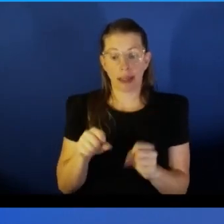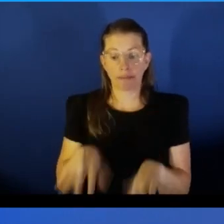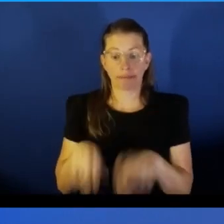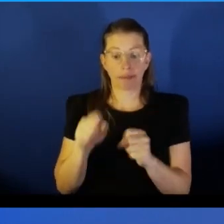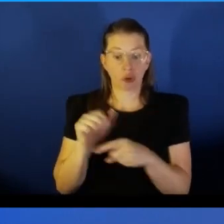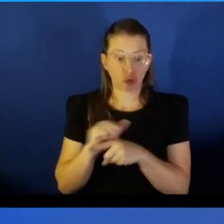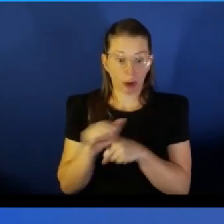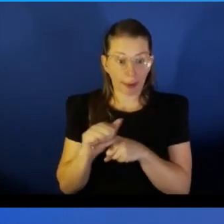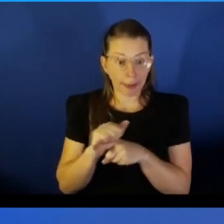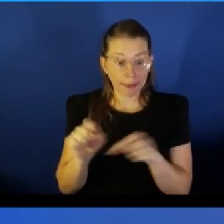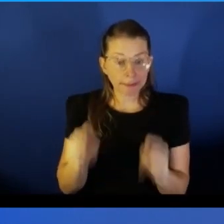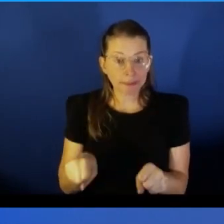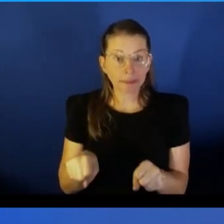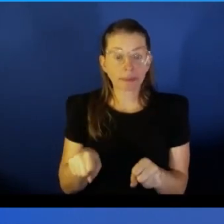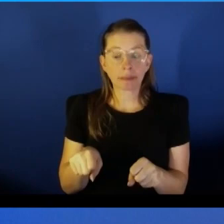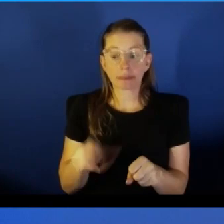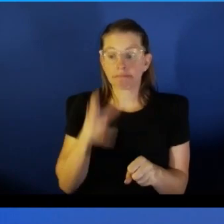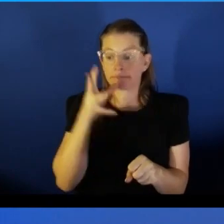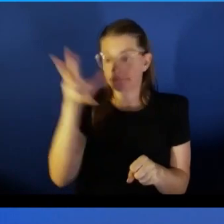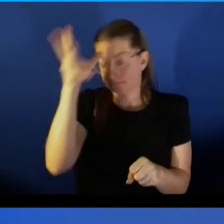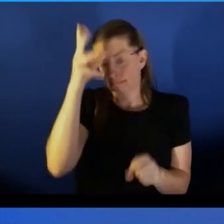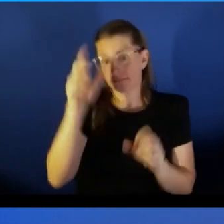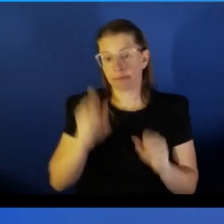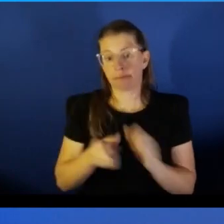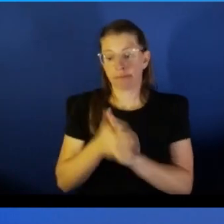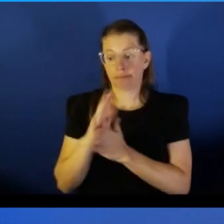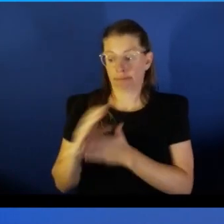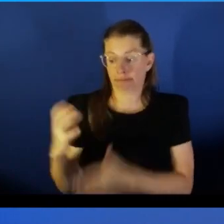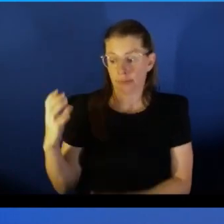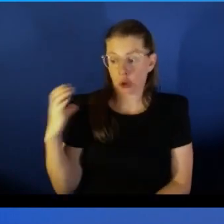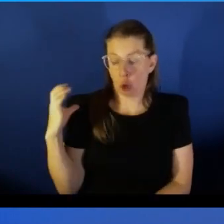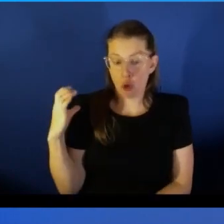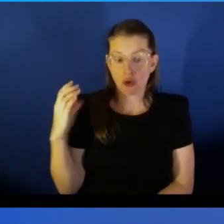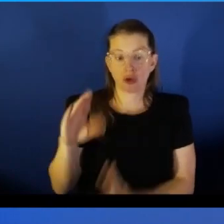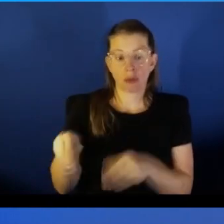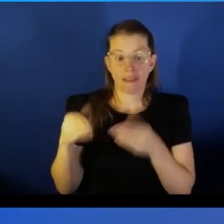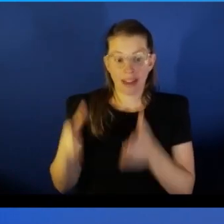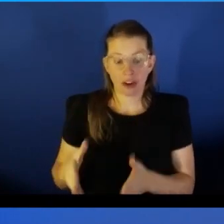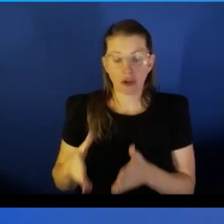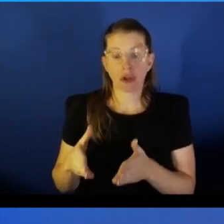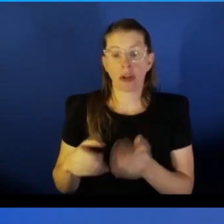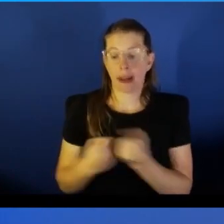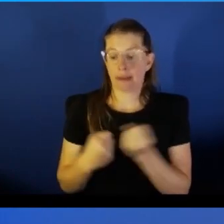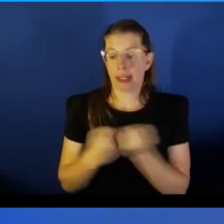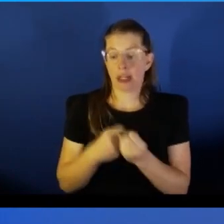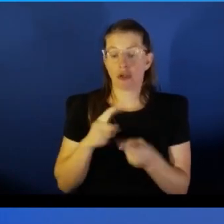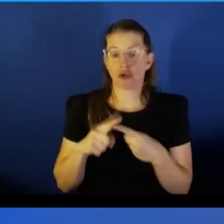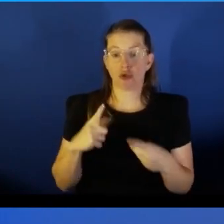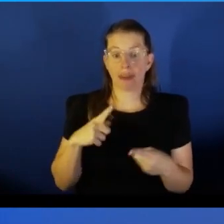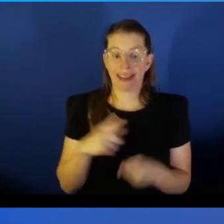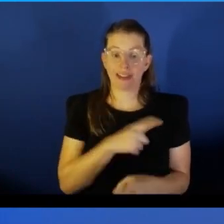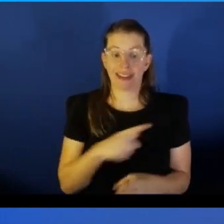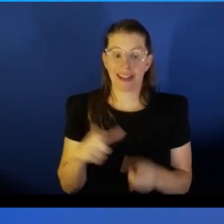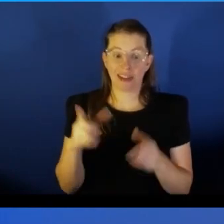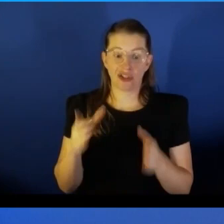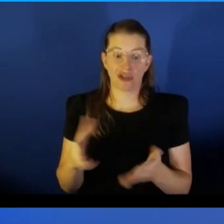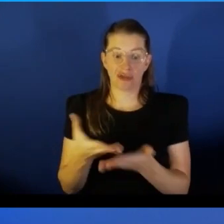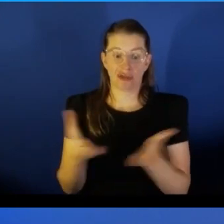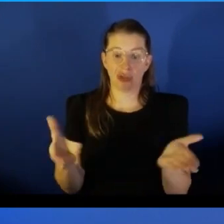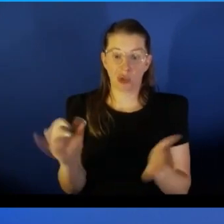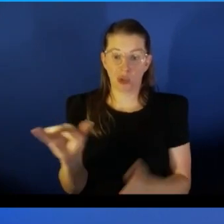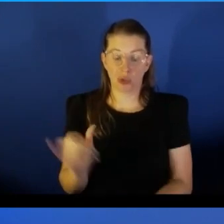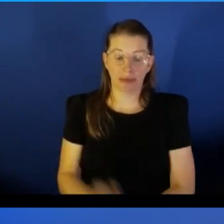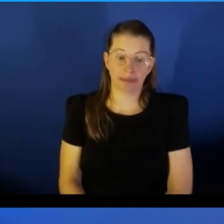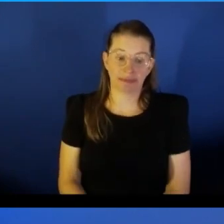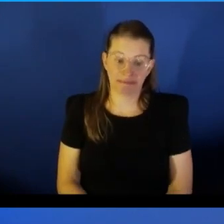the parents can really act as the coach and the provider, advocating to the legislator. And so that's really how